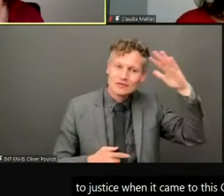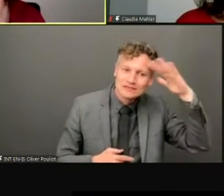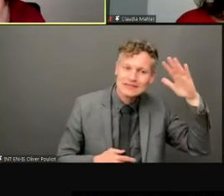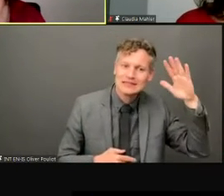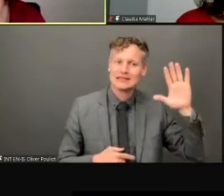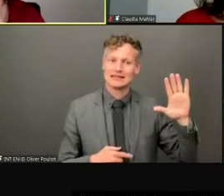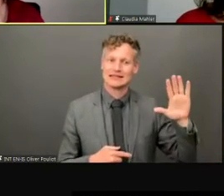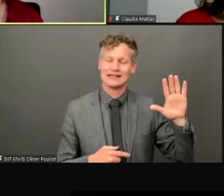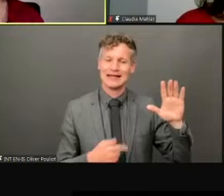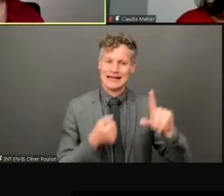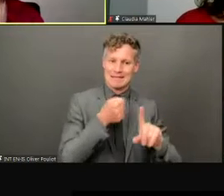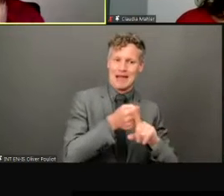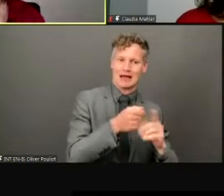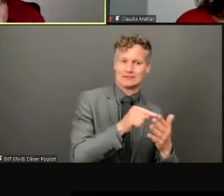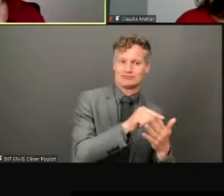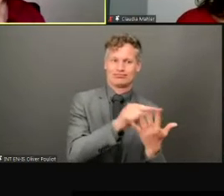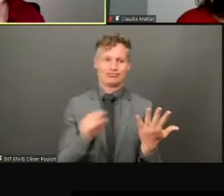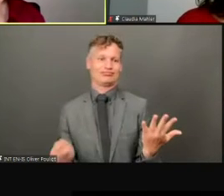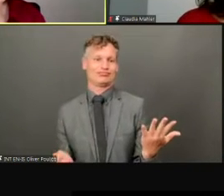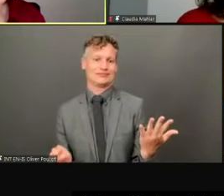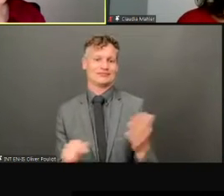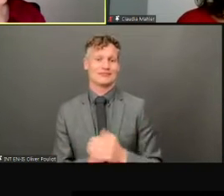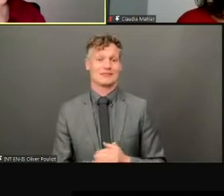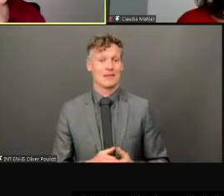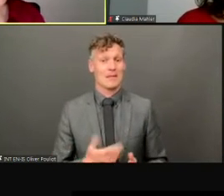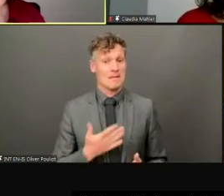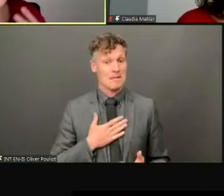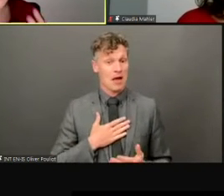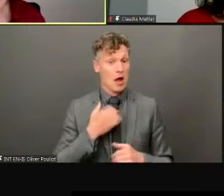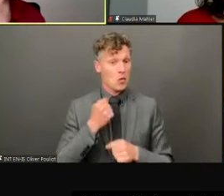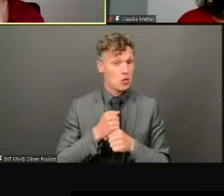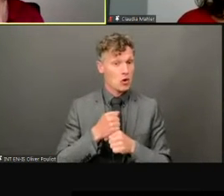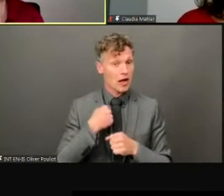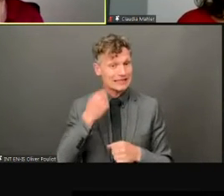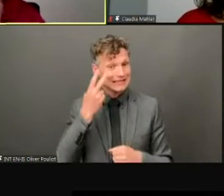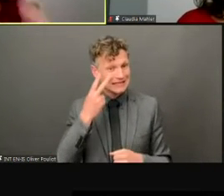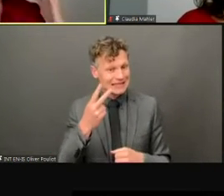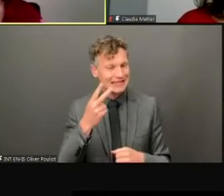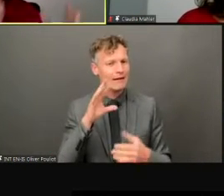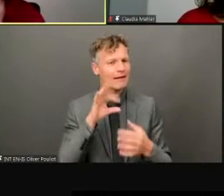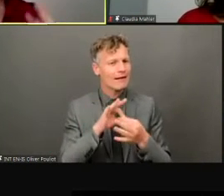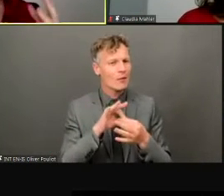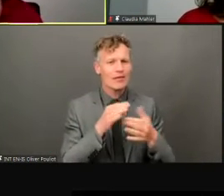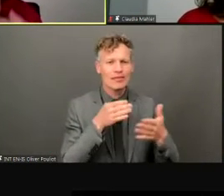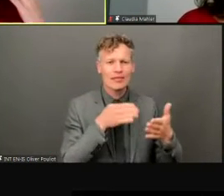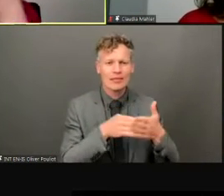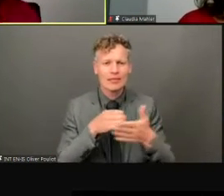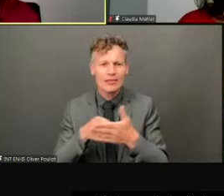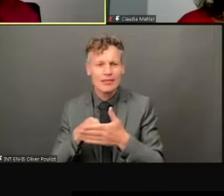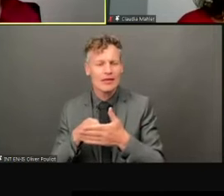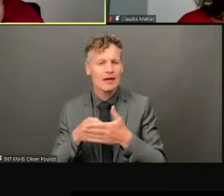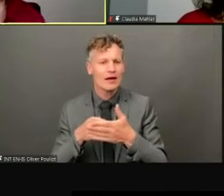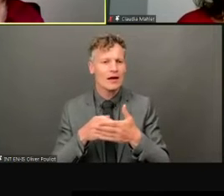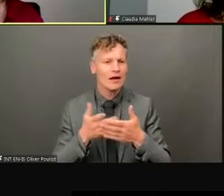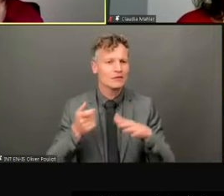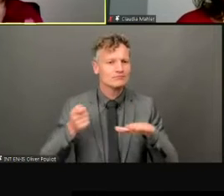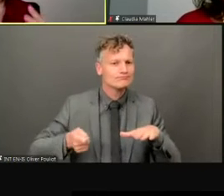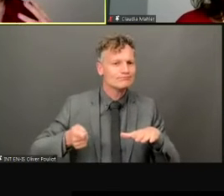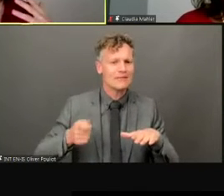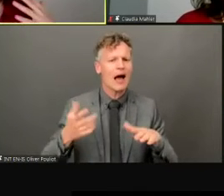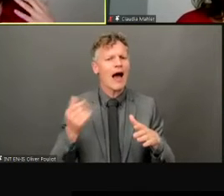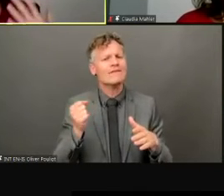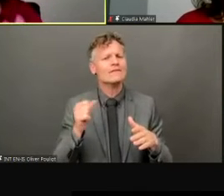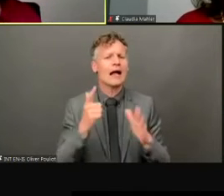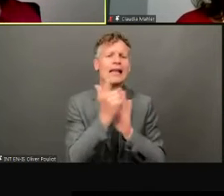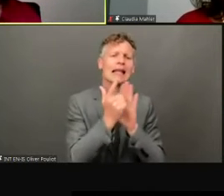barrier to access to justice is not the legal proceedings per se. It is the legal proceedings, but it's not only the legal proceedings.